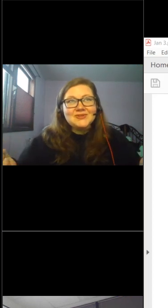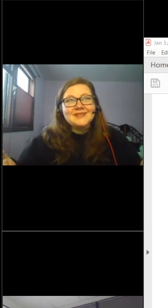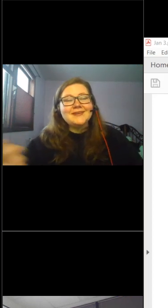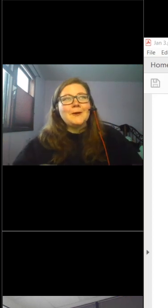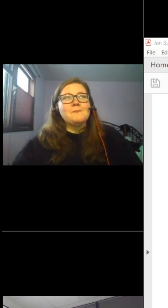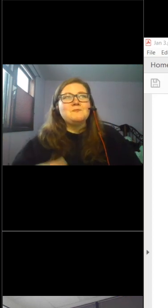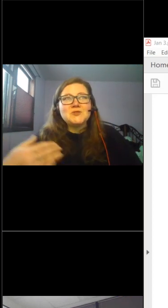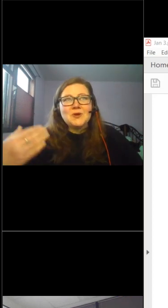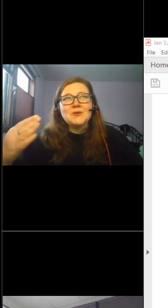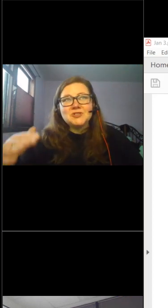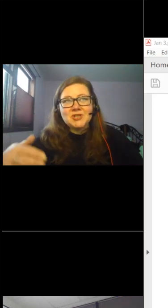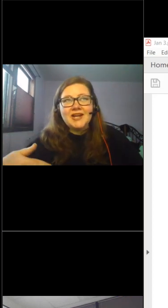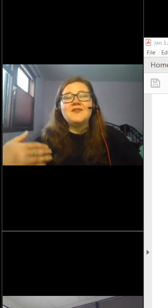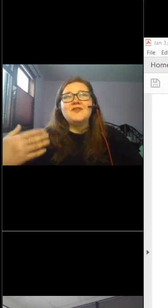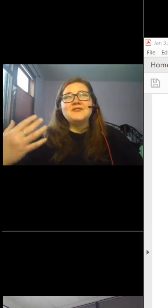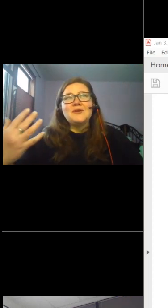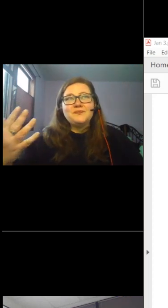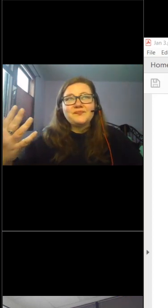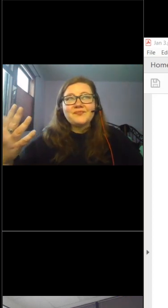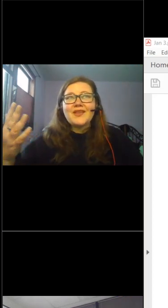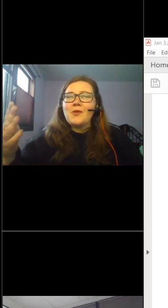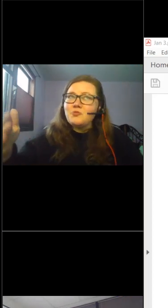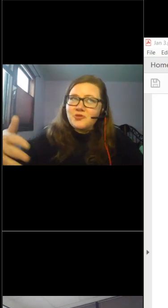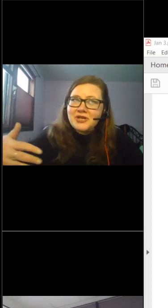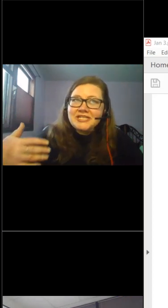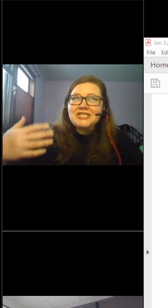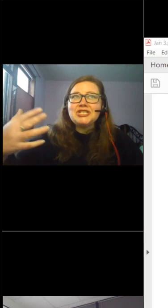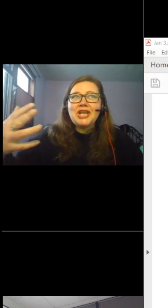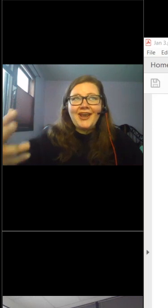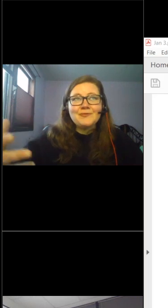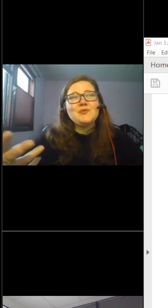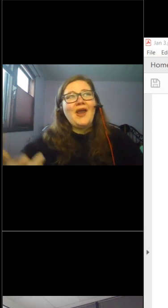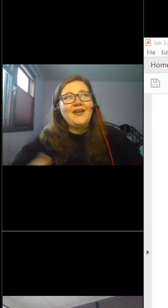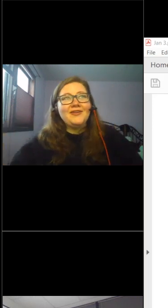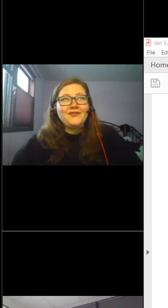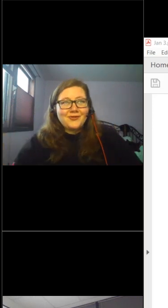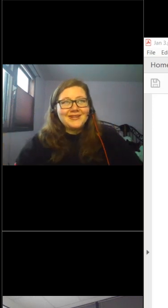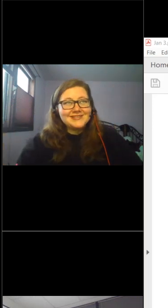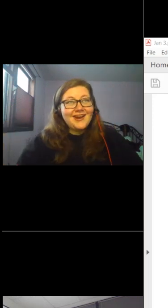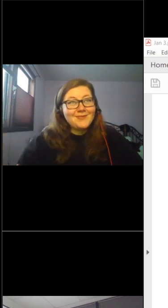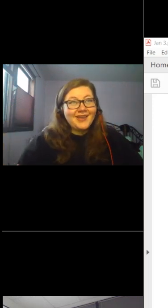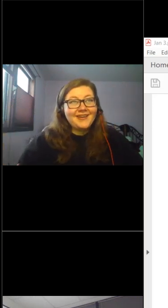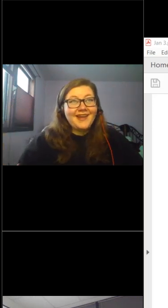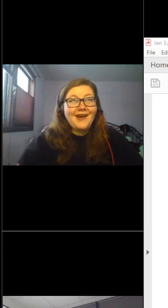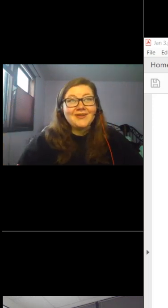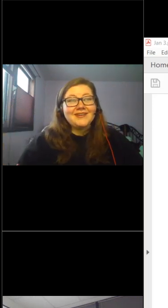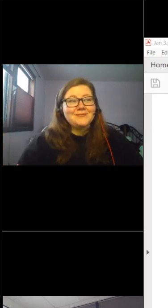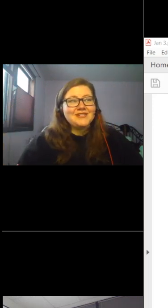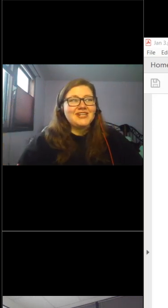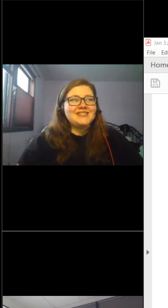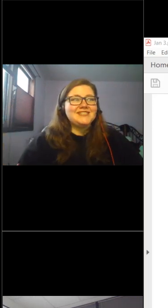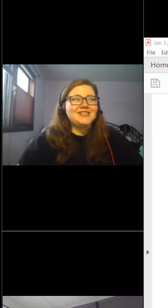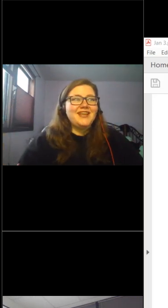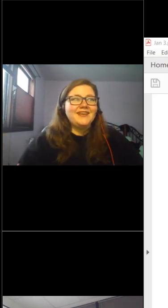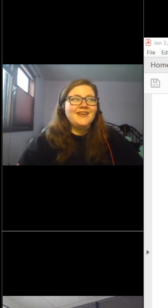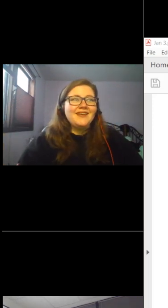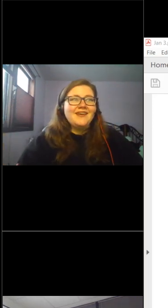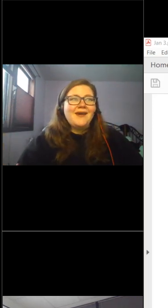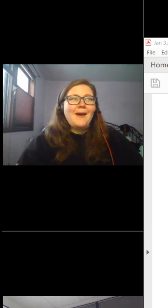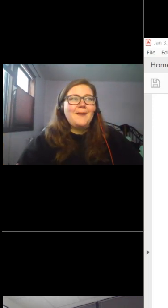due. So we're just trying to give you some pre-teaching here and preparing you for what's coming and how we're going to be